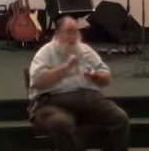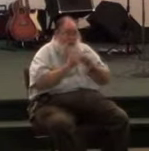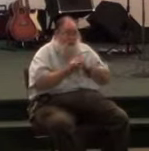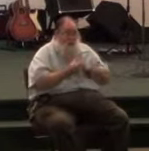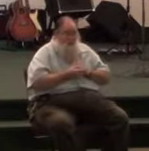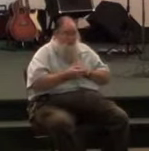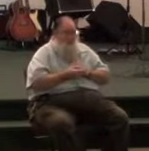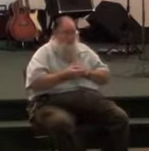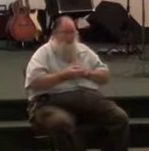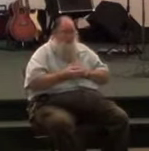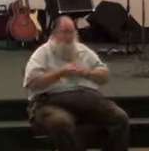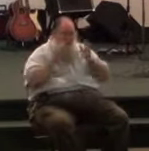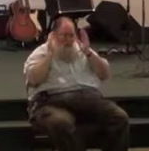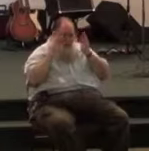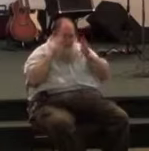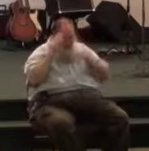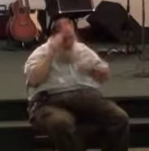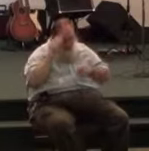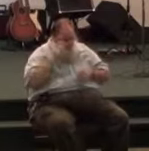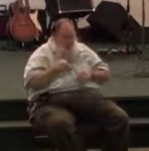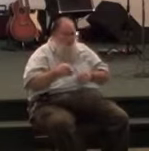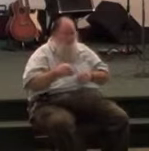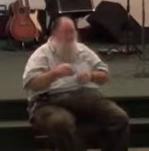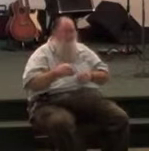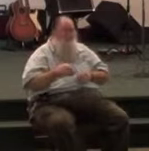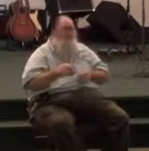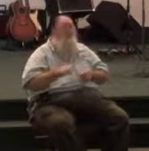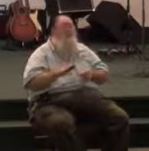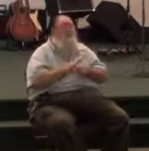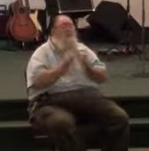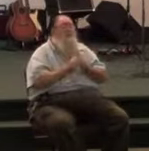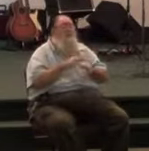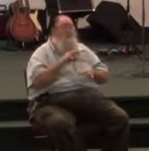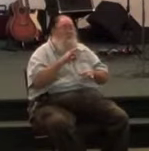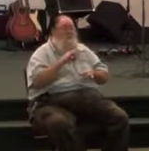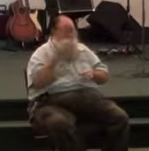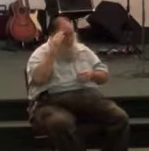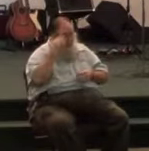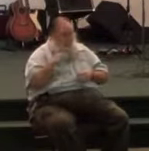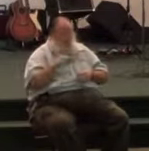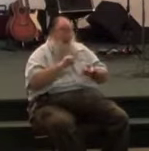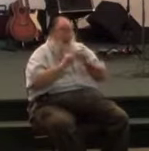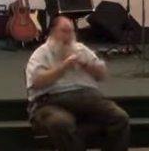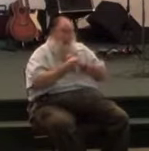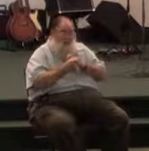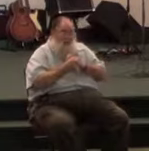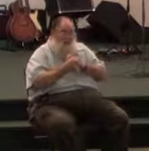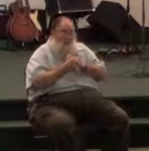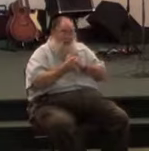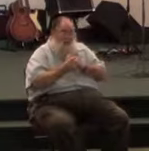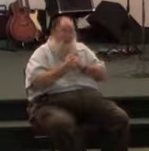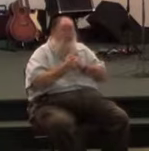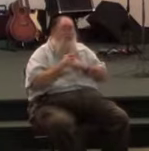him and know he was spirit-filled, to know he had changed, to know that he was